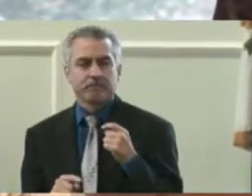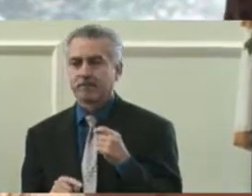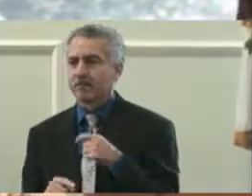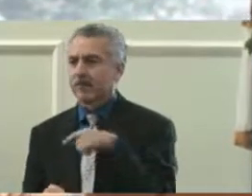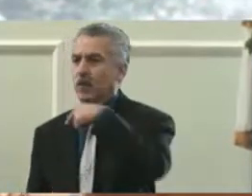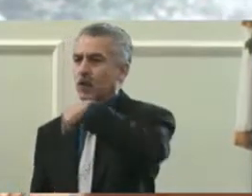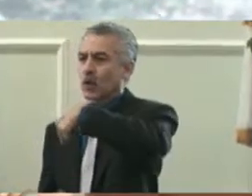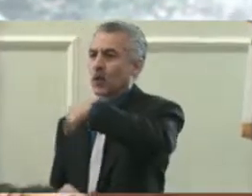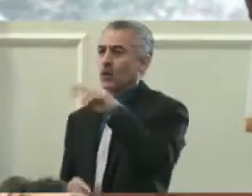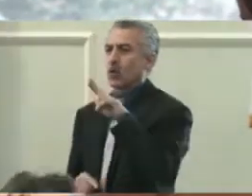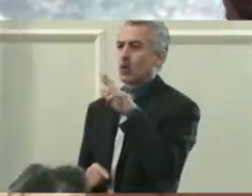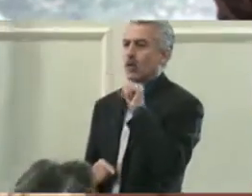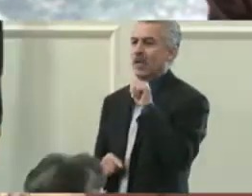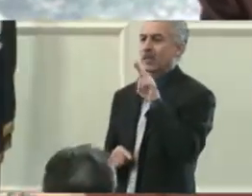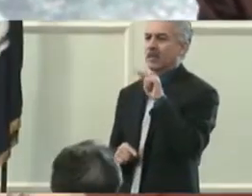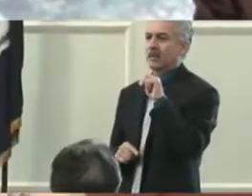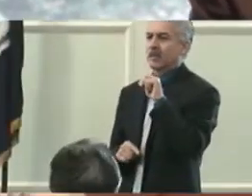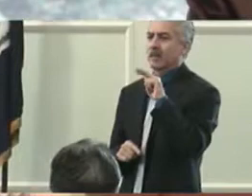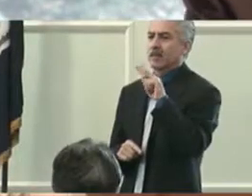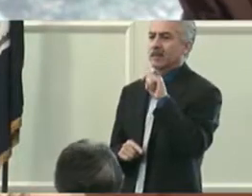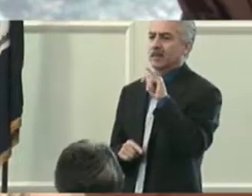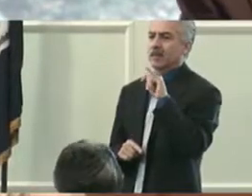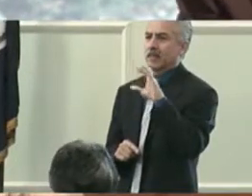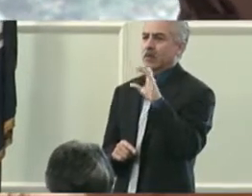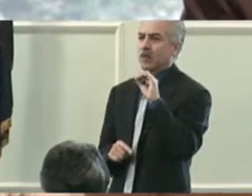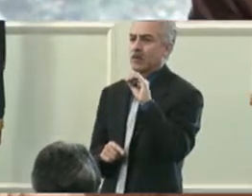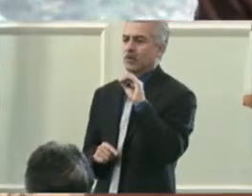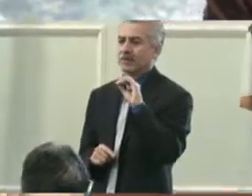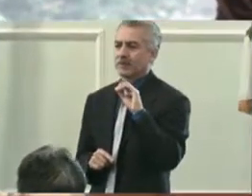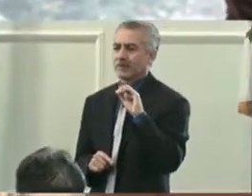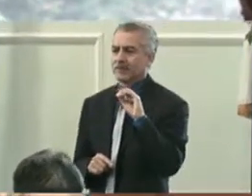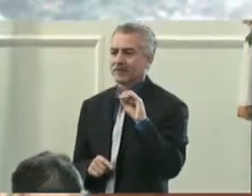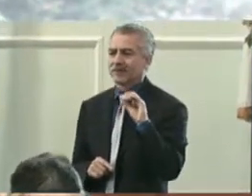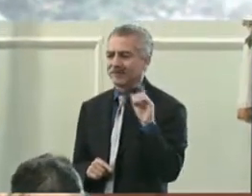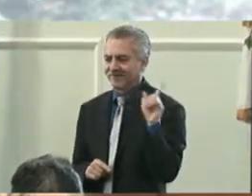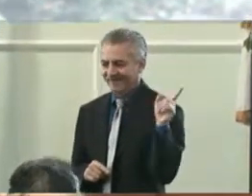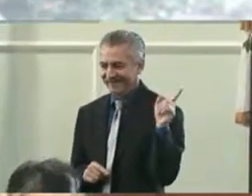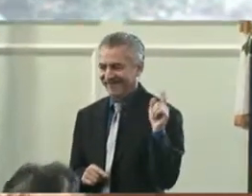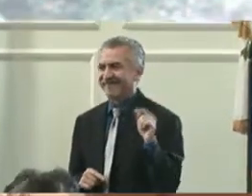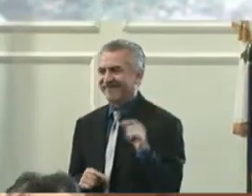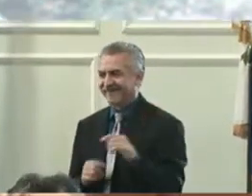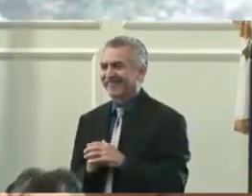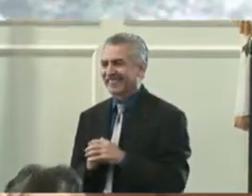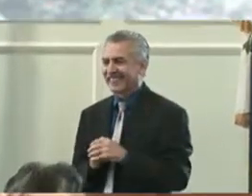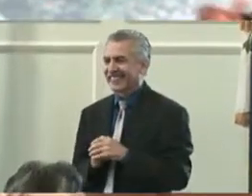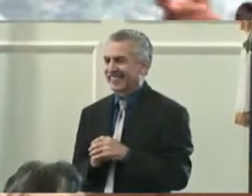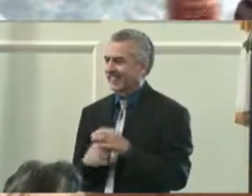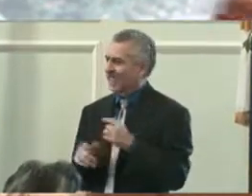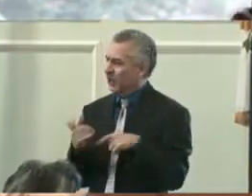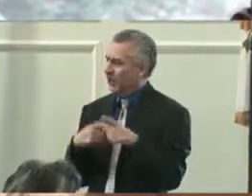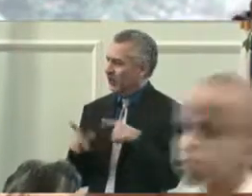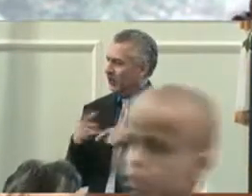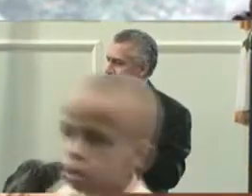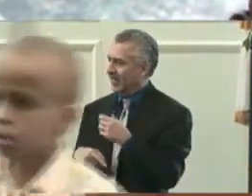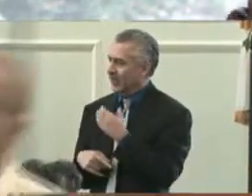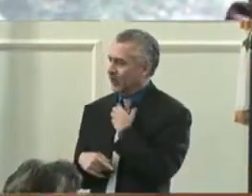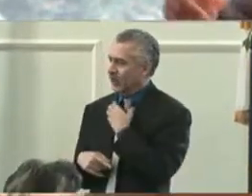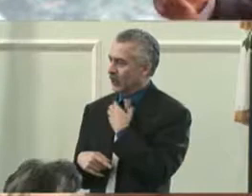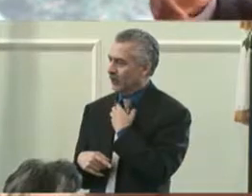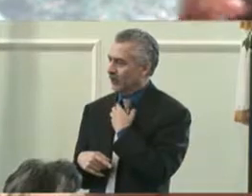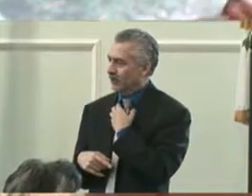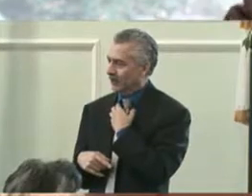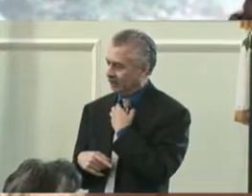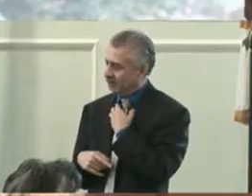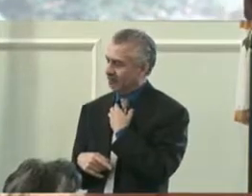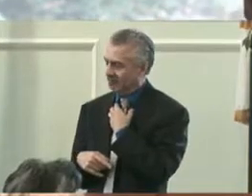Quantico, thank you. Yeah, Quantico, thank you. Please come again. And I have from our